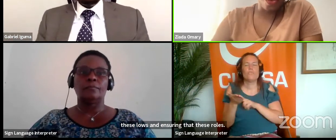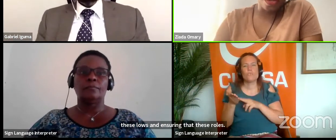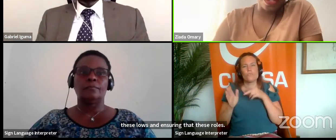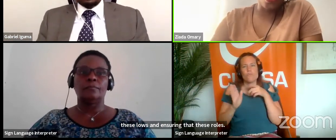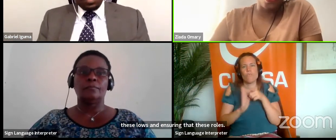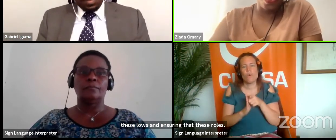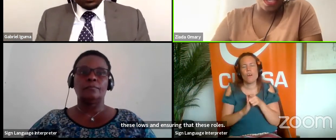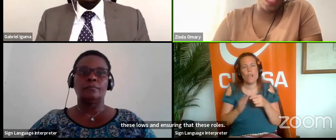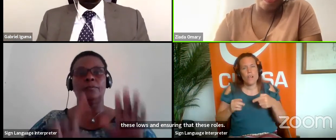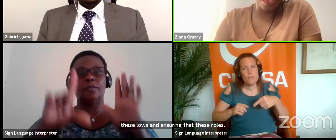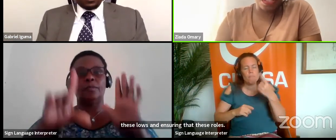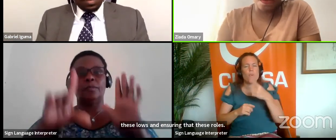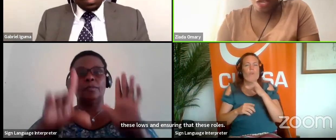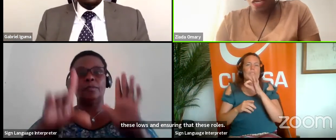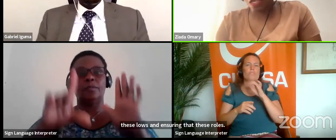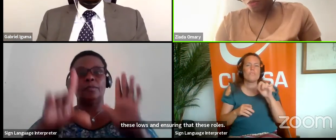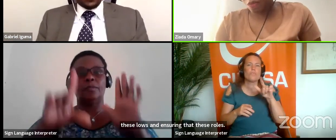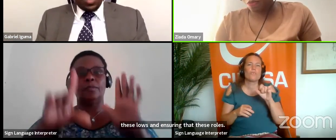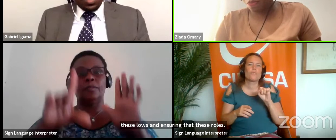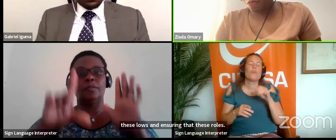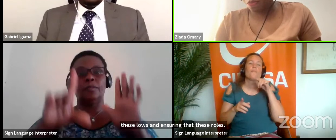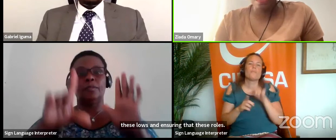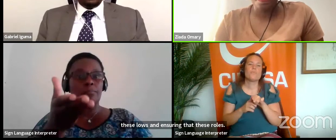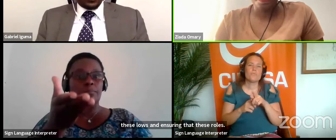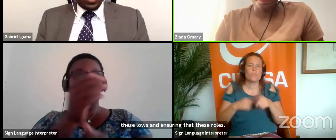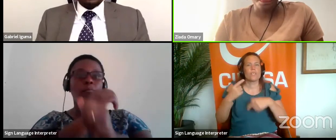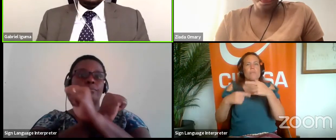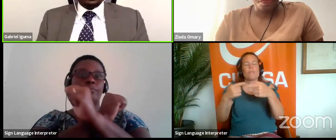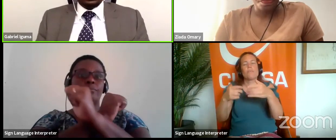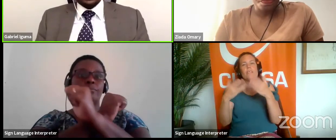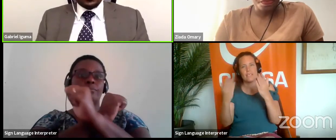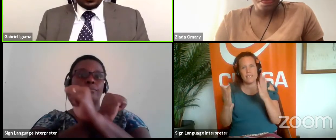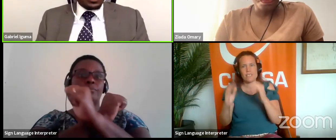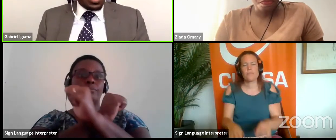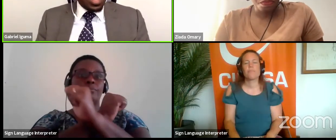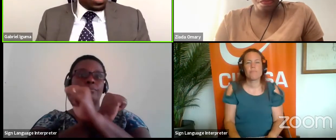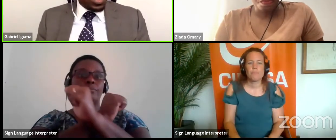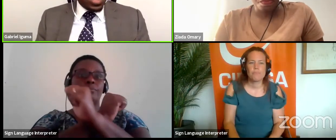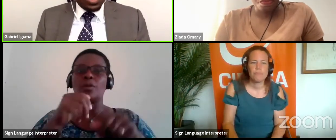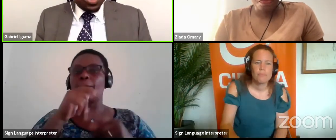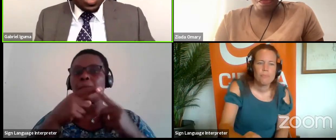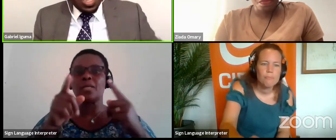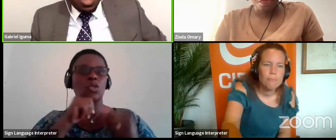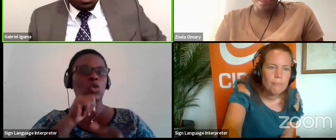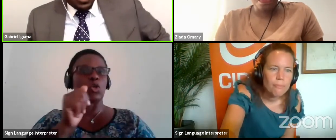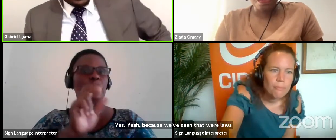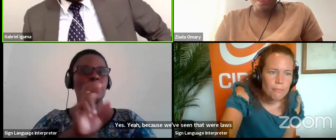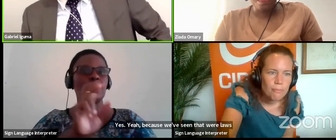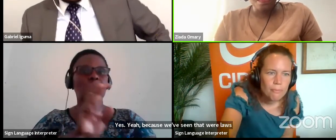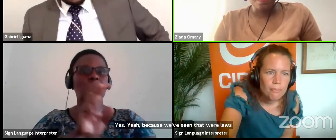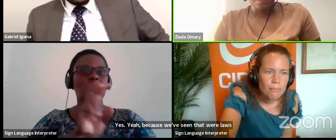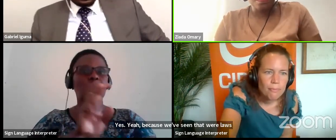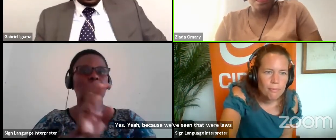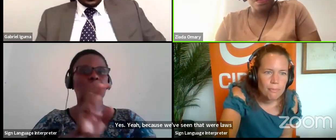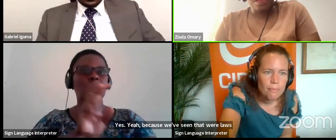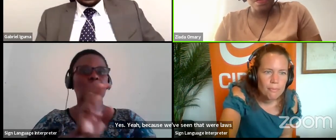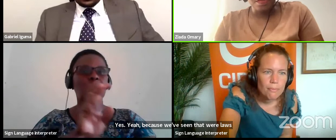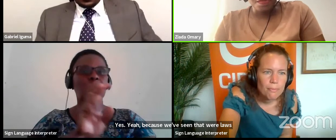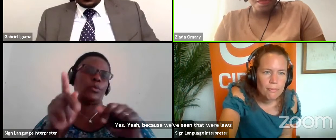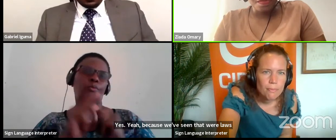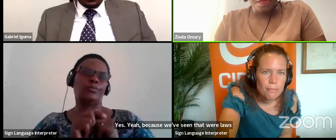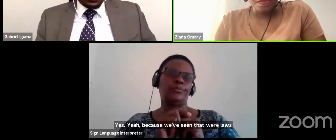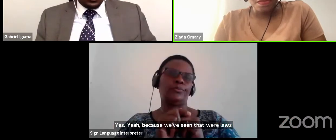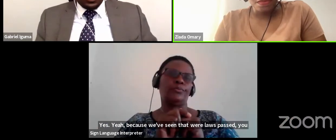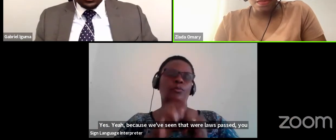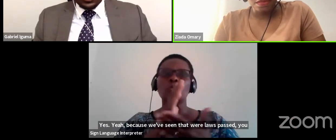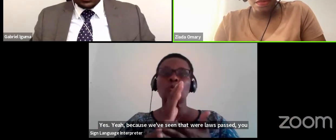further tools to keep surveilling people. Yes. Yeah, because we've seen that where laws are passed, and